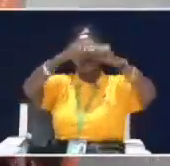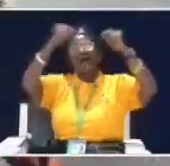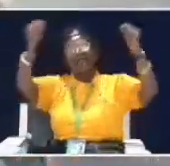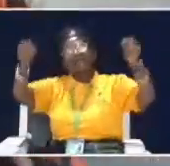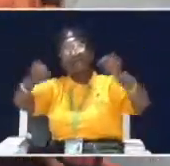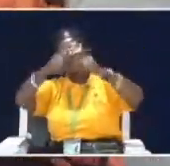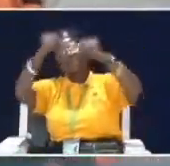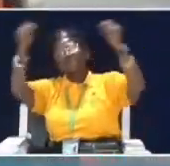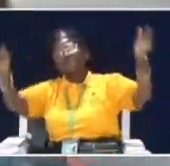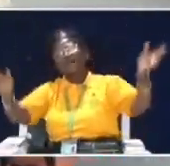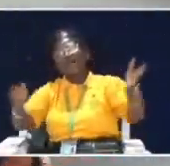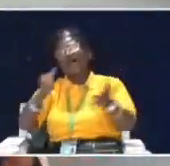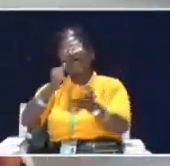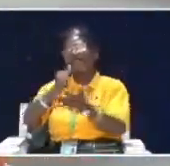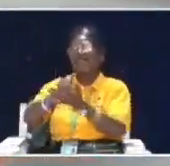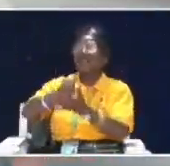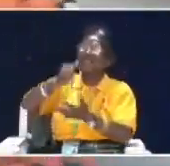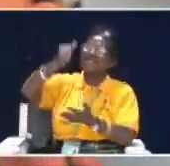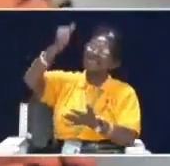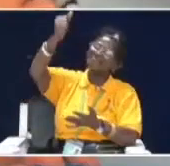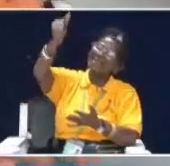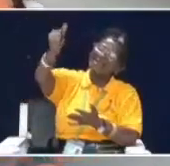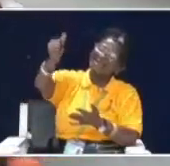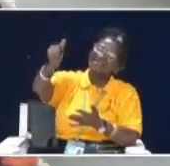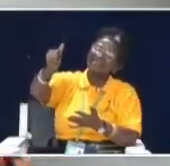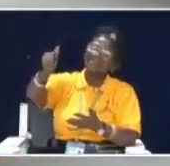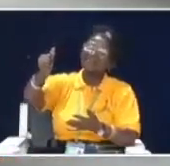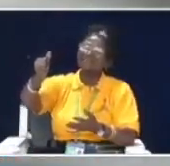Jehovah, hallelujah,